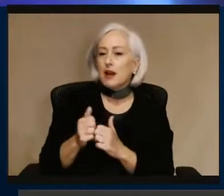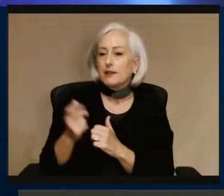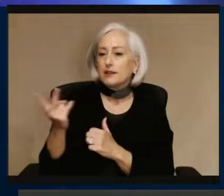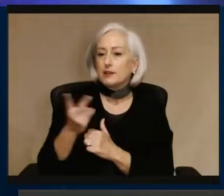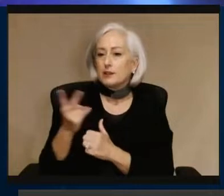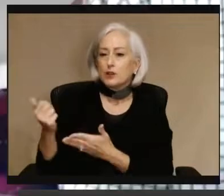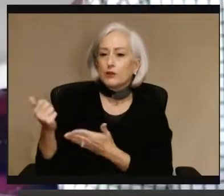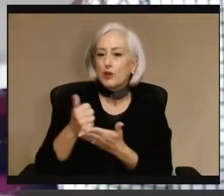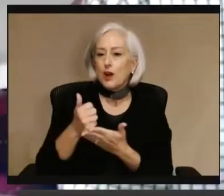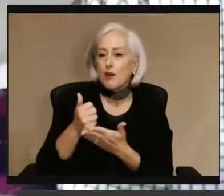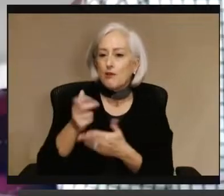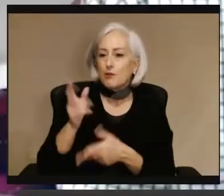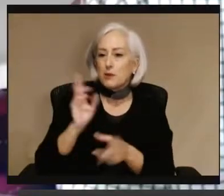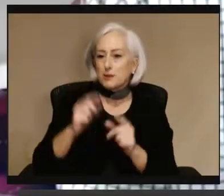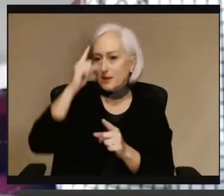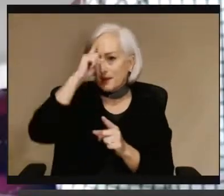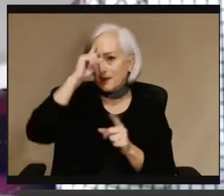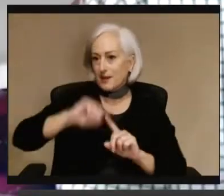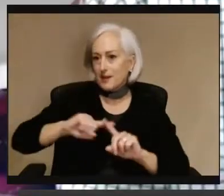Yes.